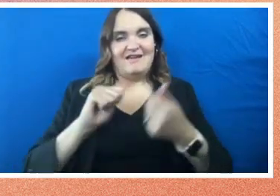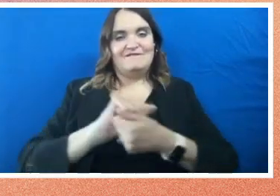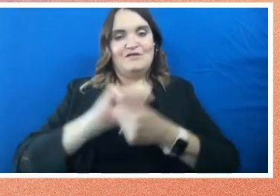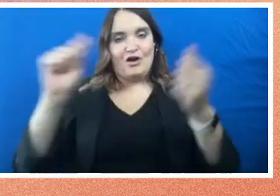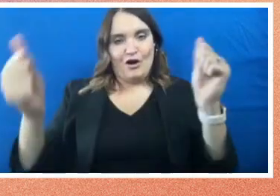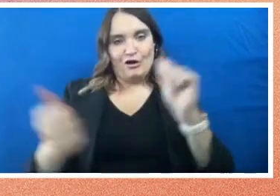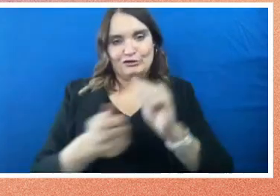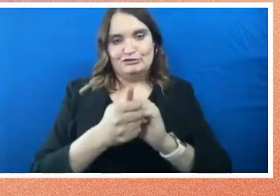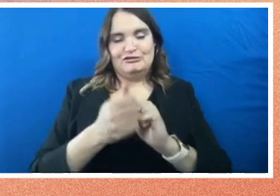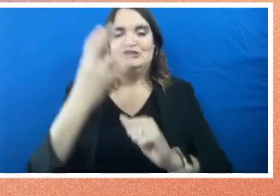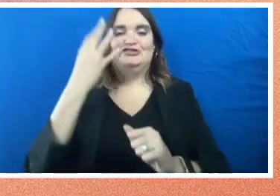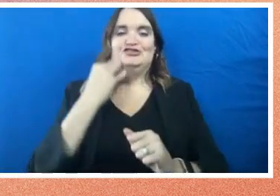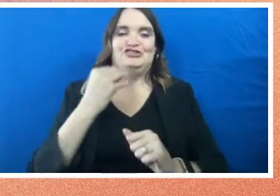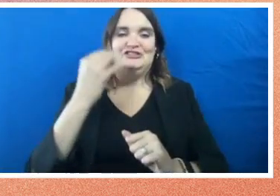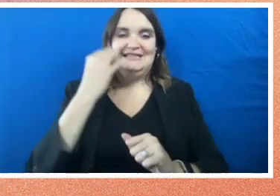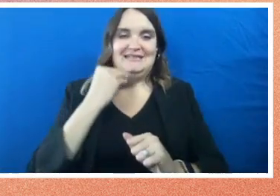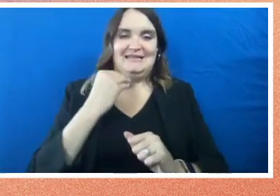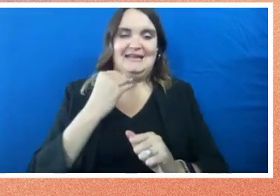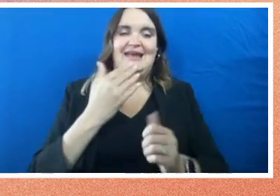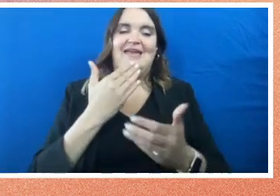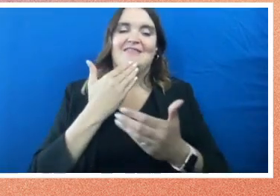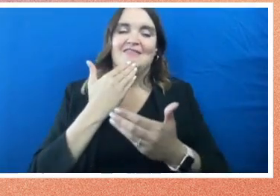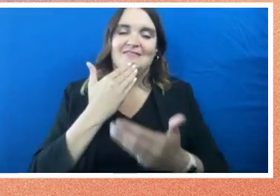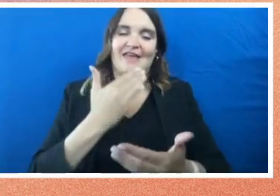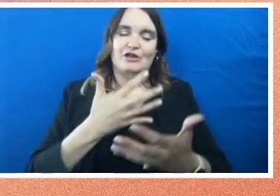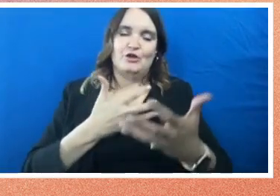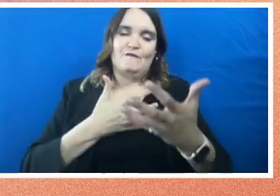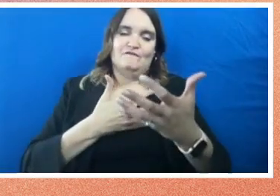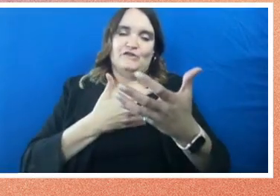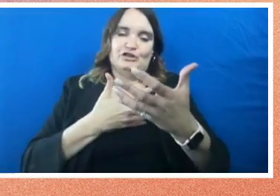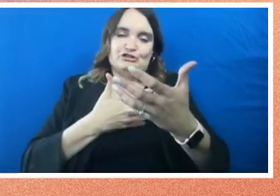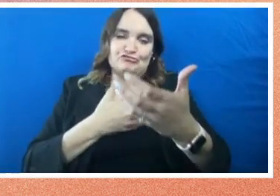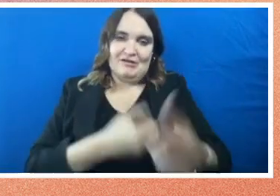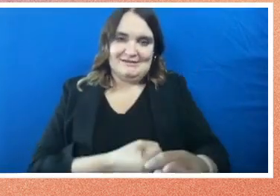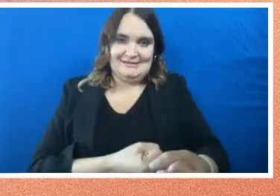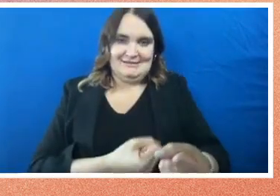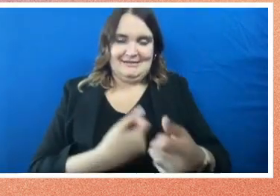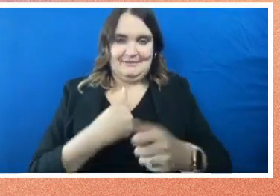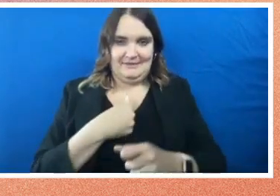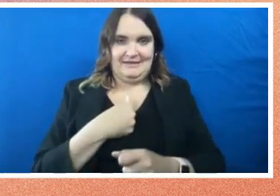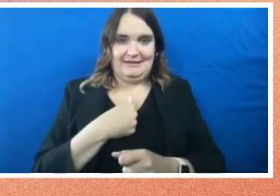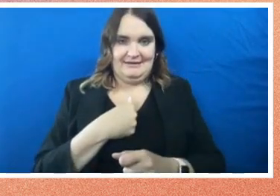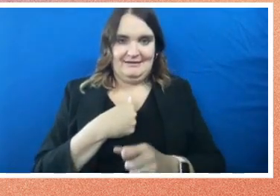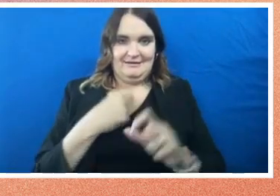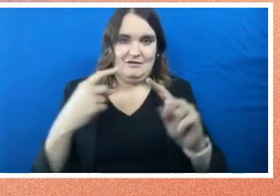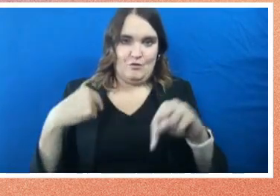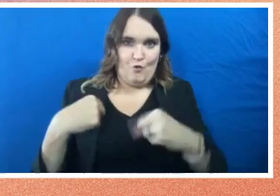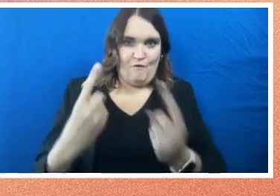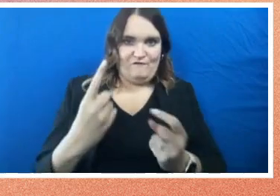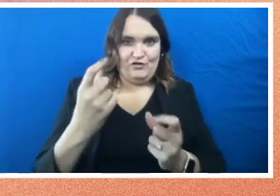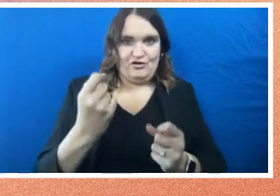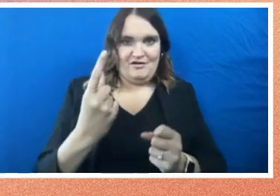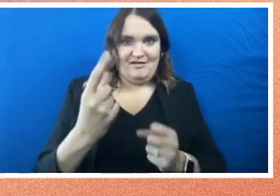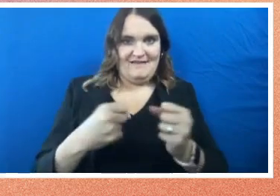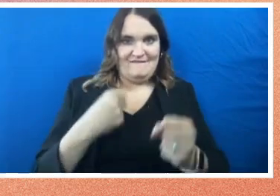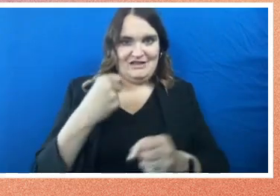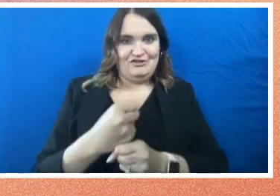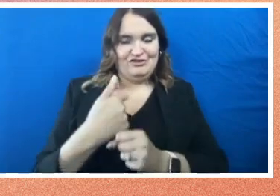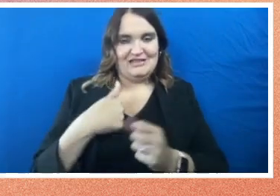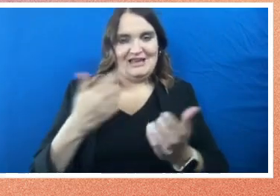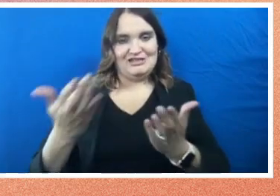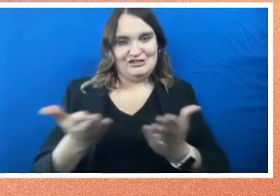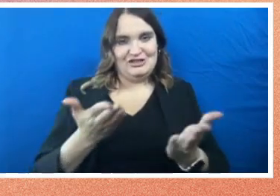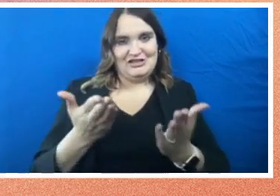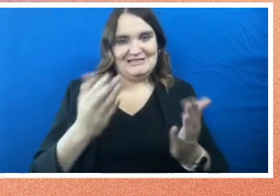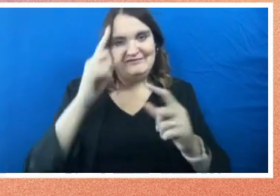the faith and trust you've placed in me over the 11 years I served as president